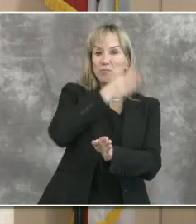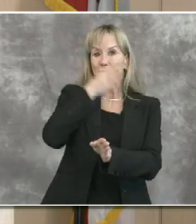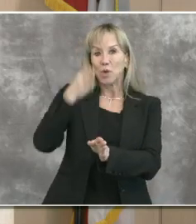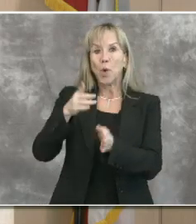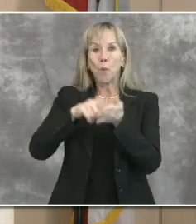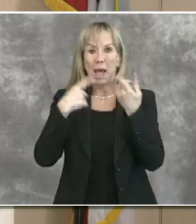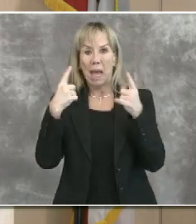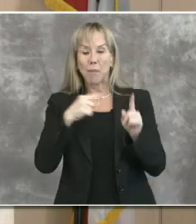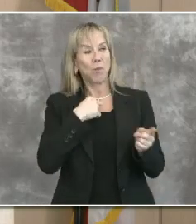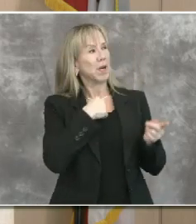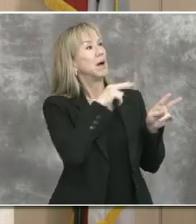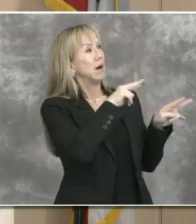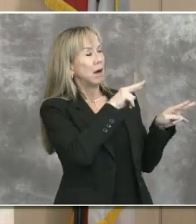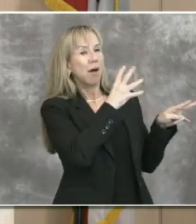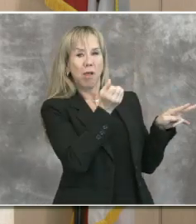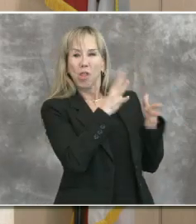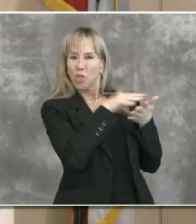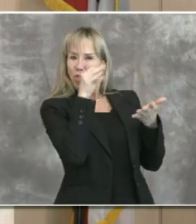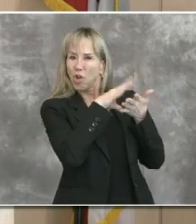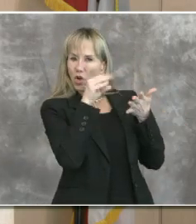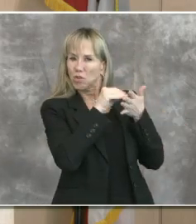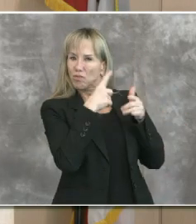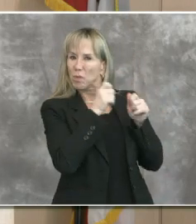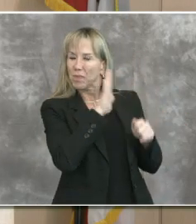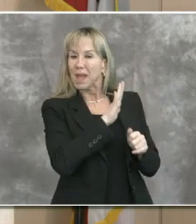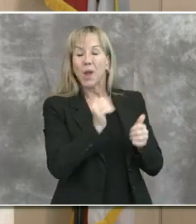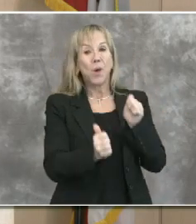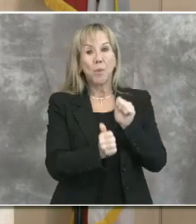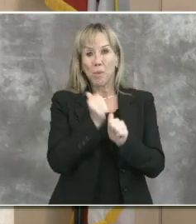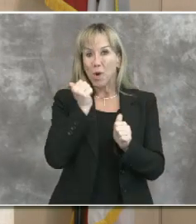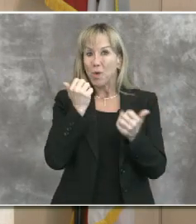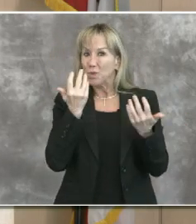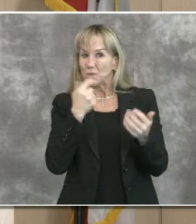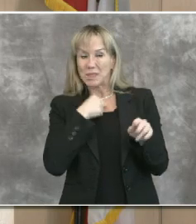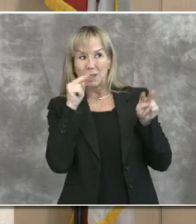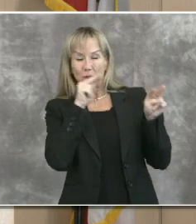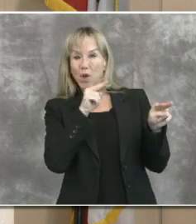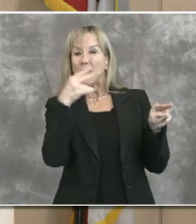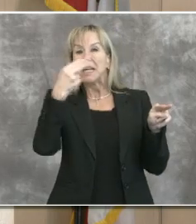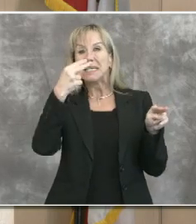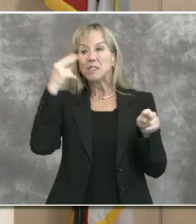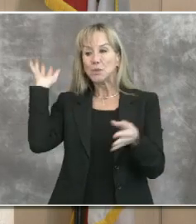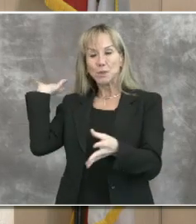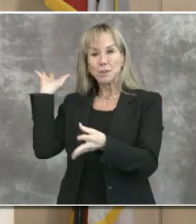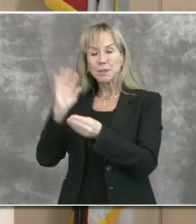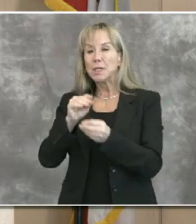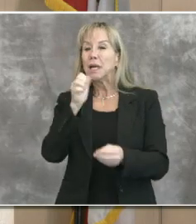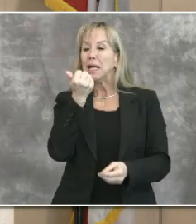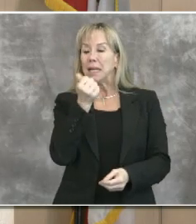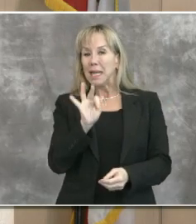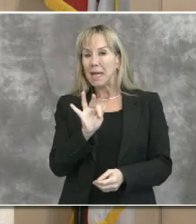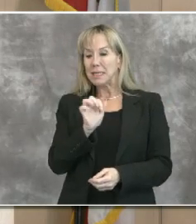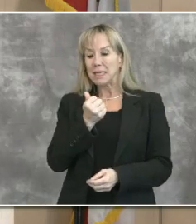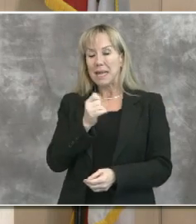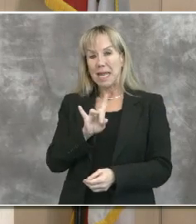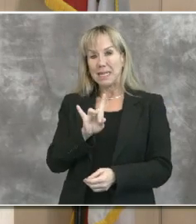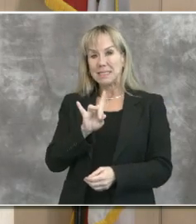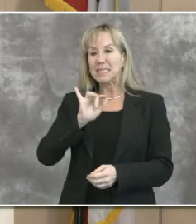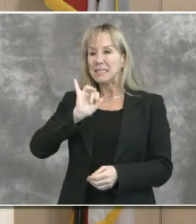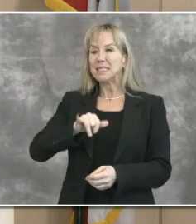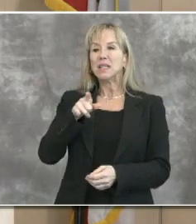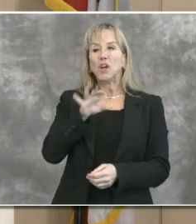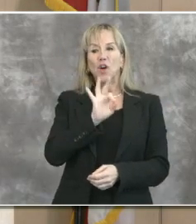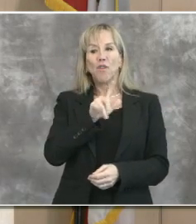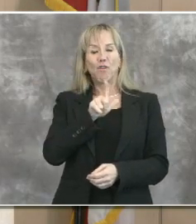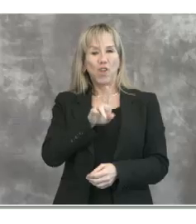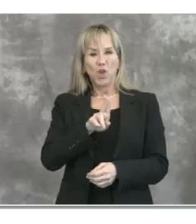this. The most common scenario that we are facing when you look historically is the 1918 flu pandemic.